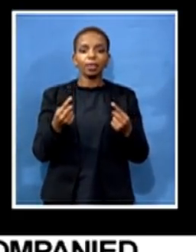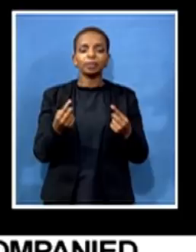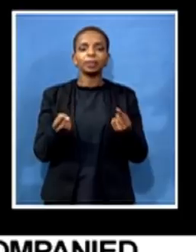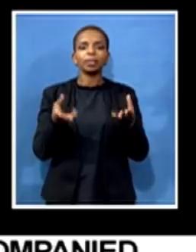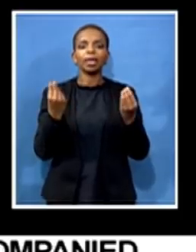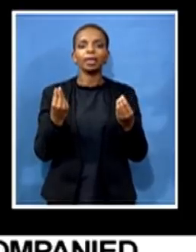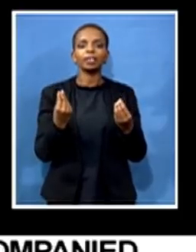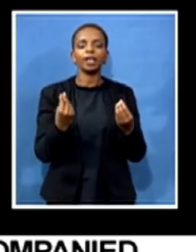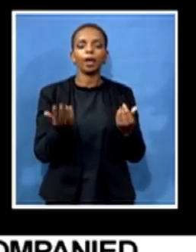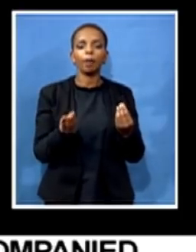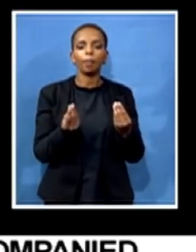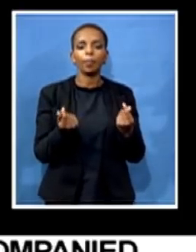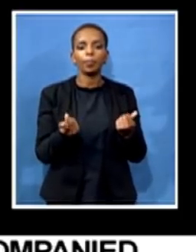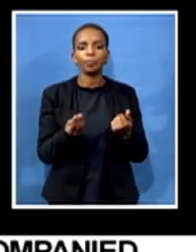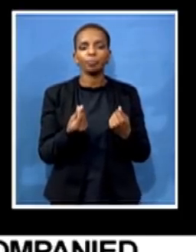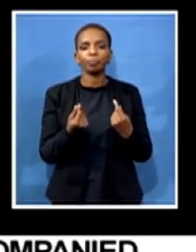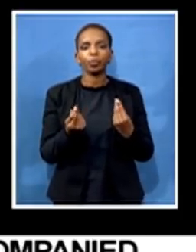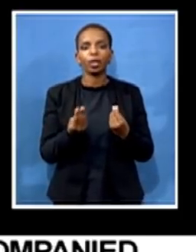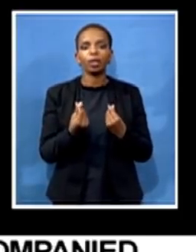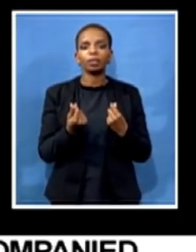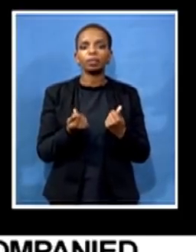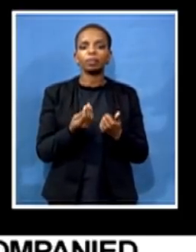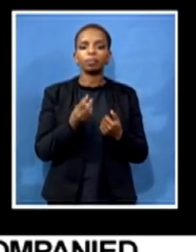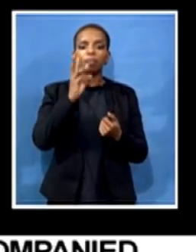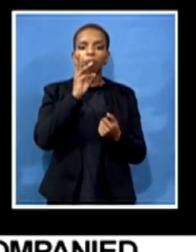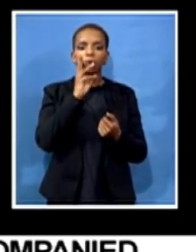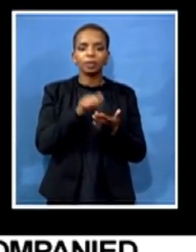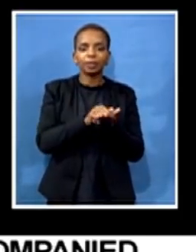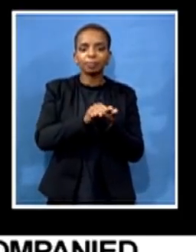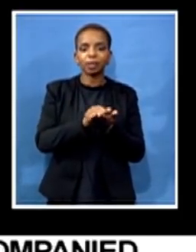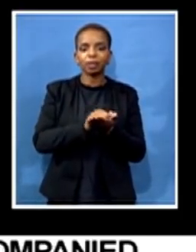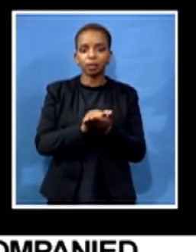install the water tanks, we had to